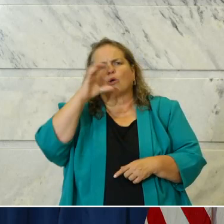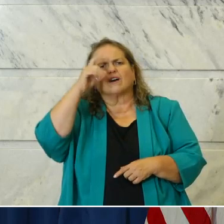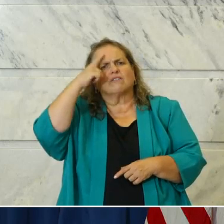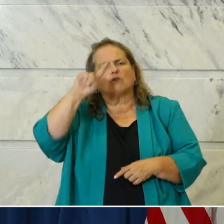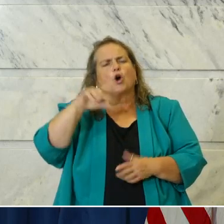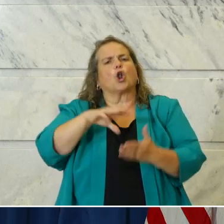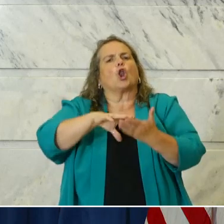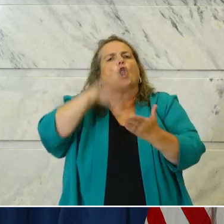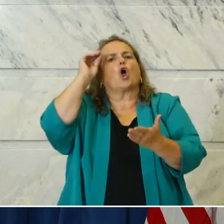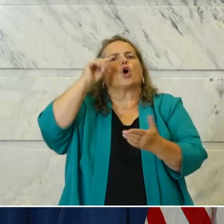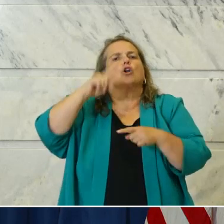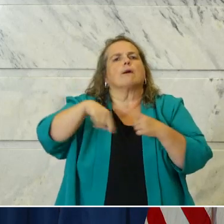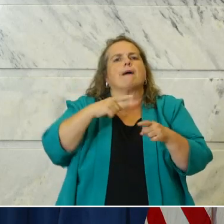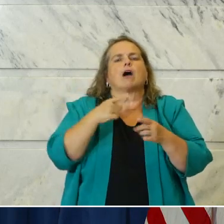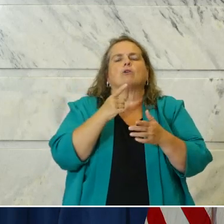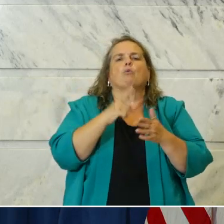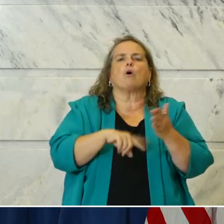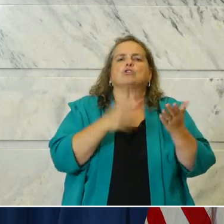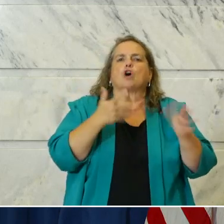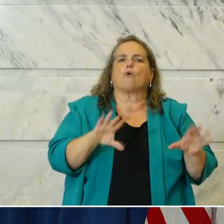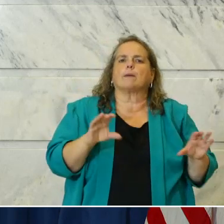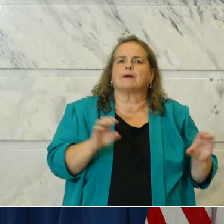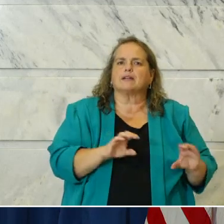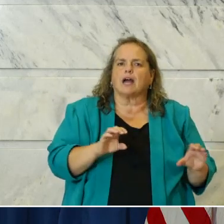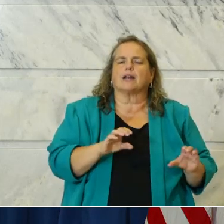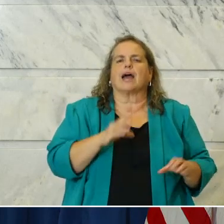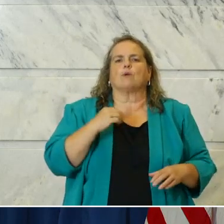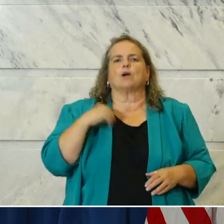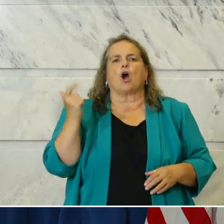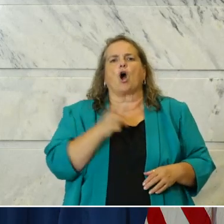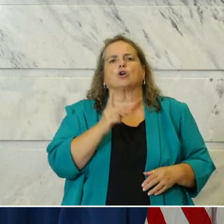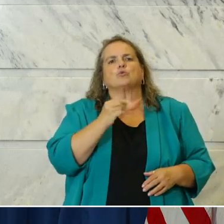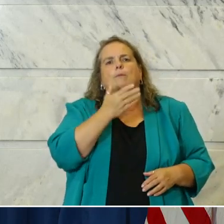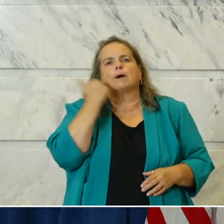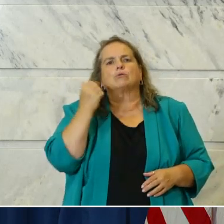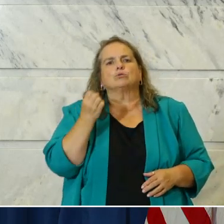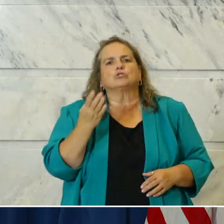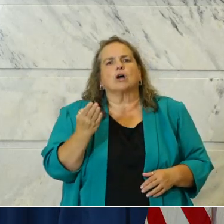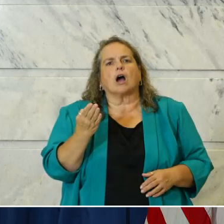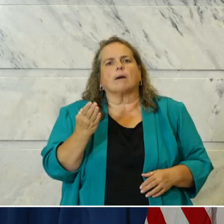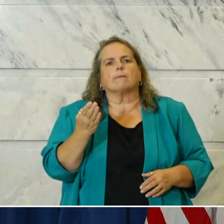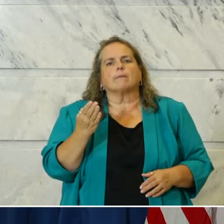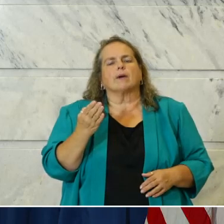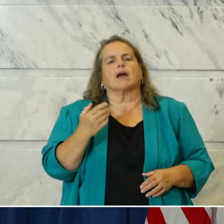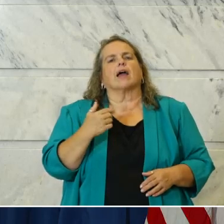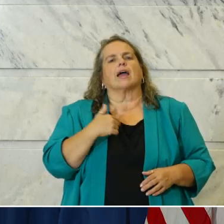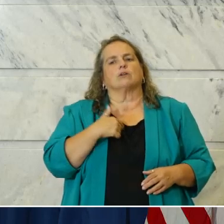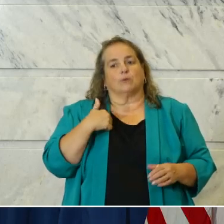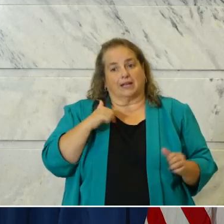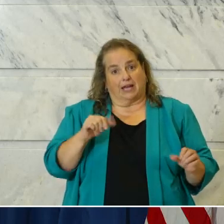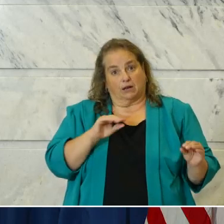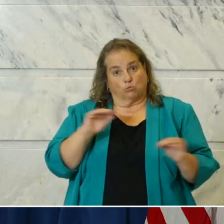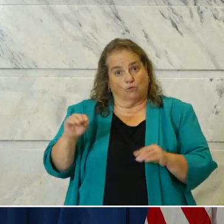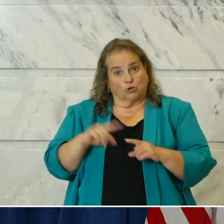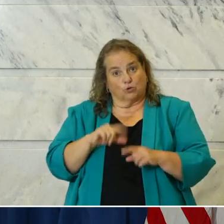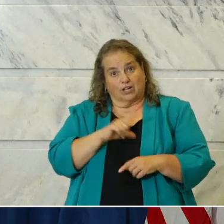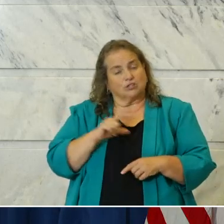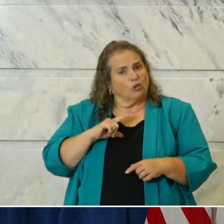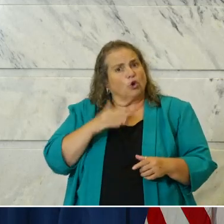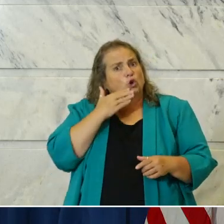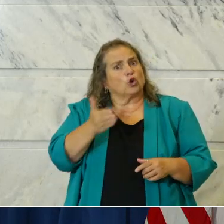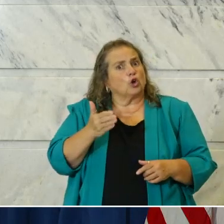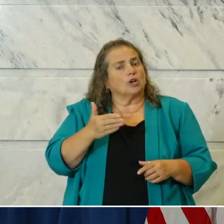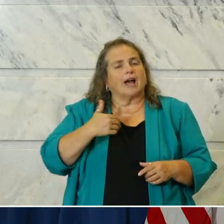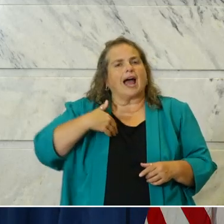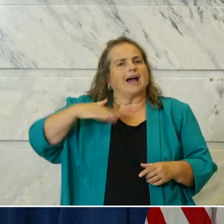things that have been done, and we can all do a better job, and there's ways to put that into legislation, then good. Now, I haven't seen any